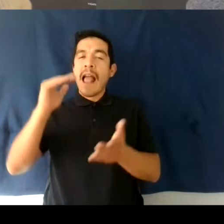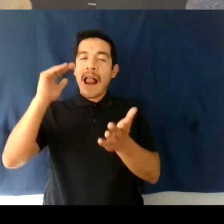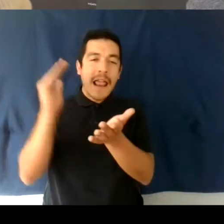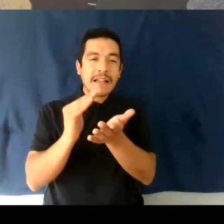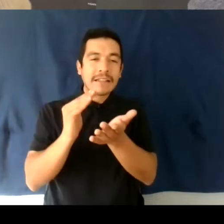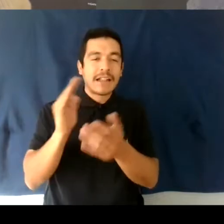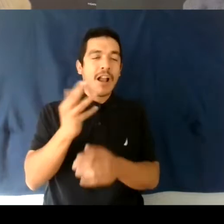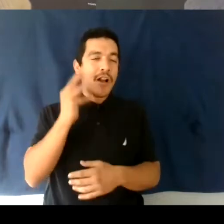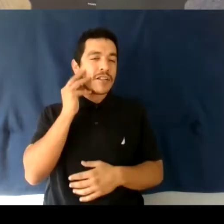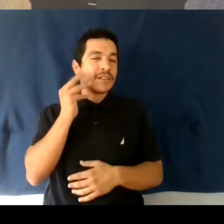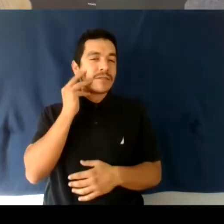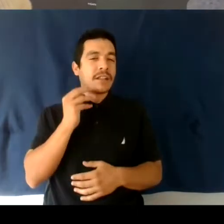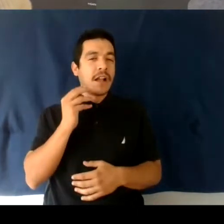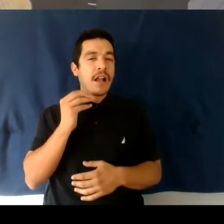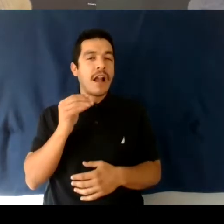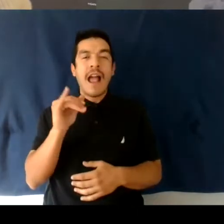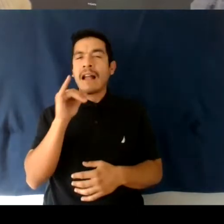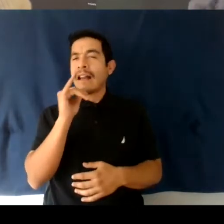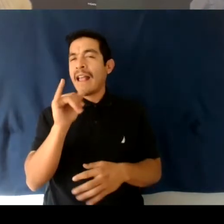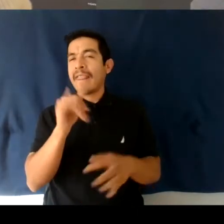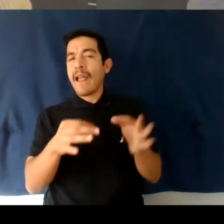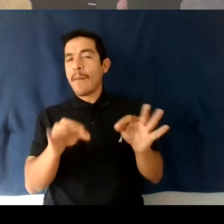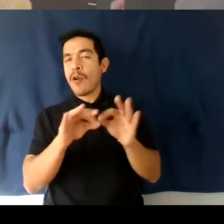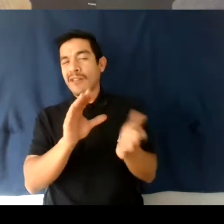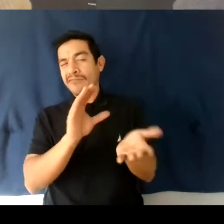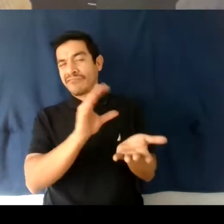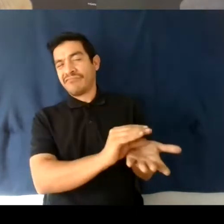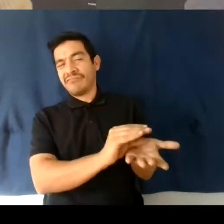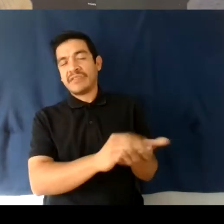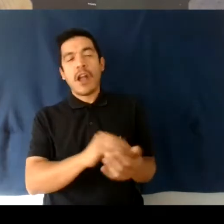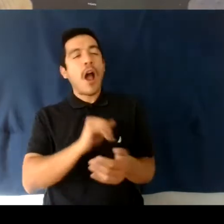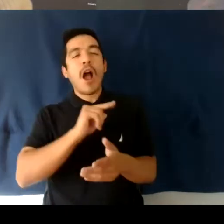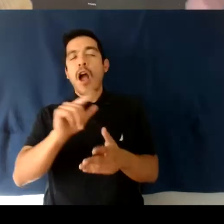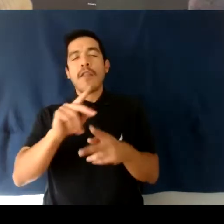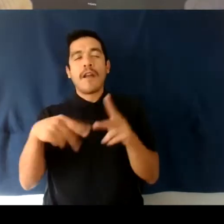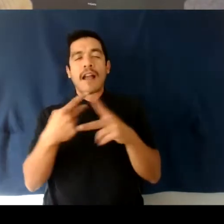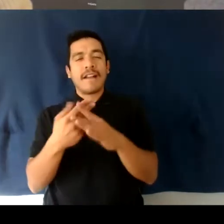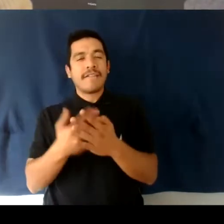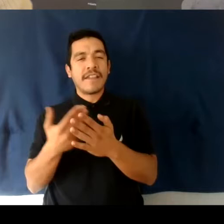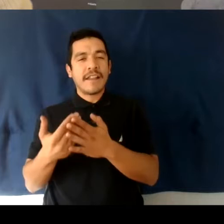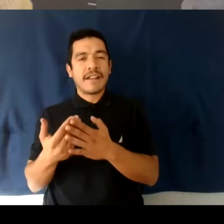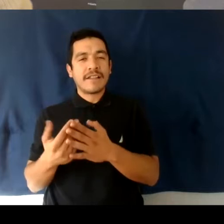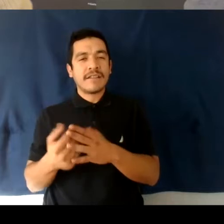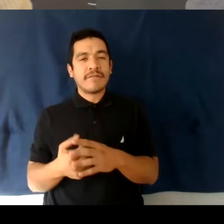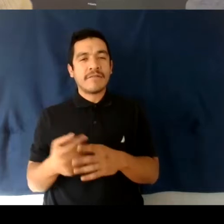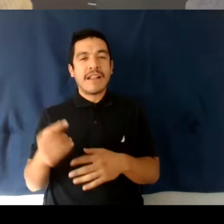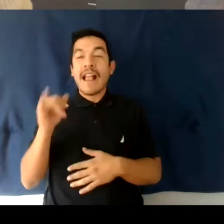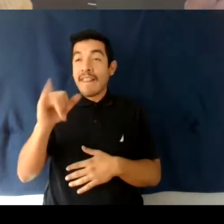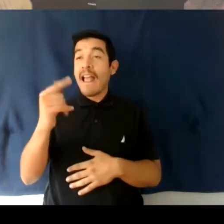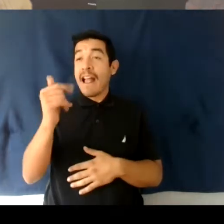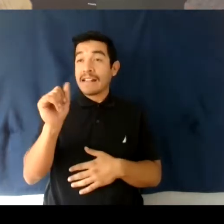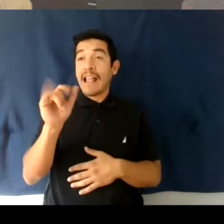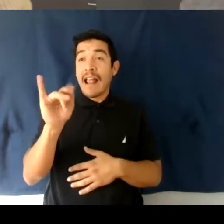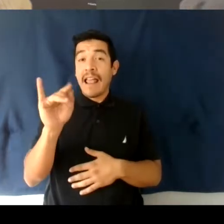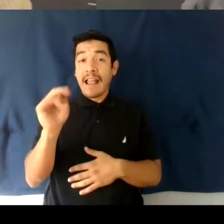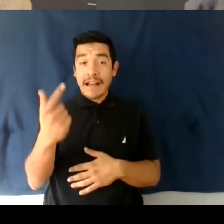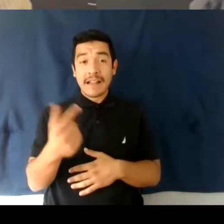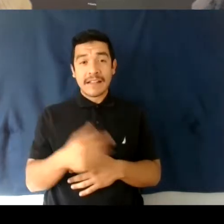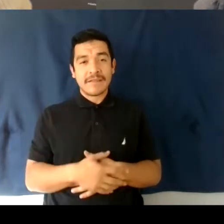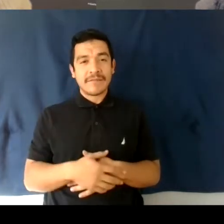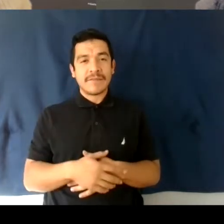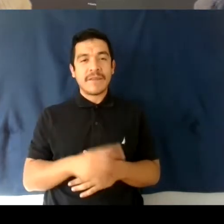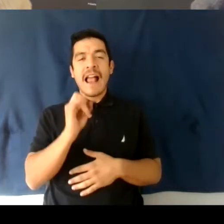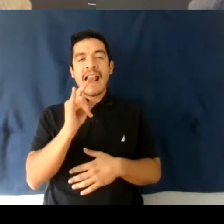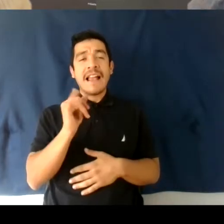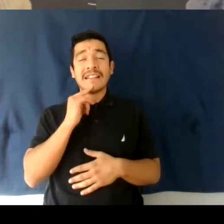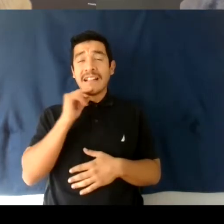that it isn't that important, or all those kind of things. It's gaslighting, and it's It like, really does. Yeah. And